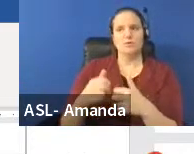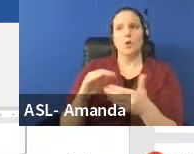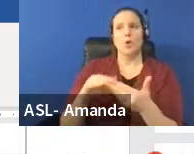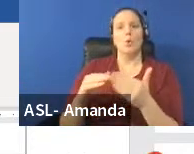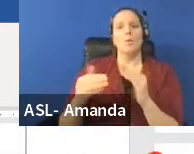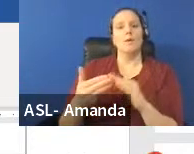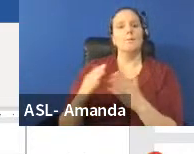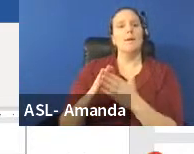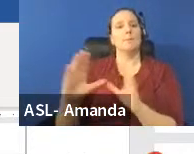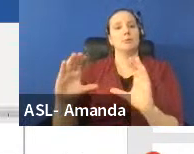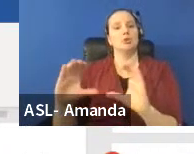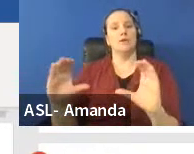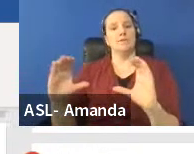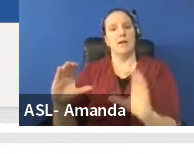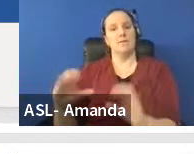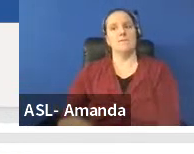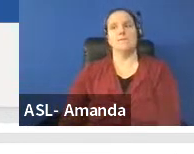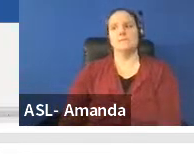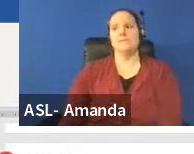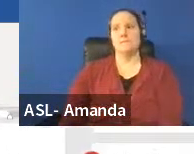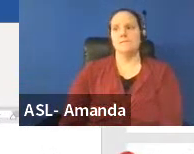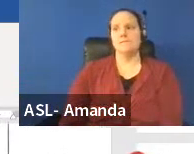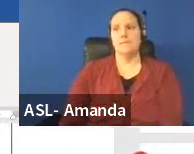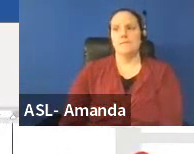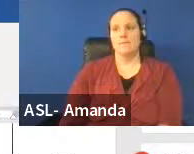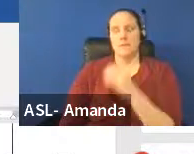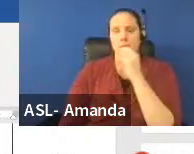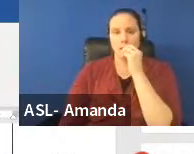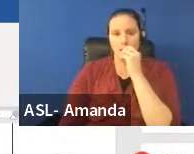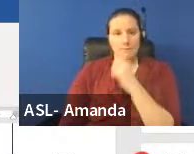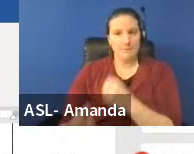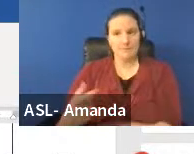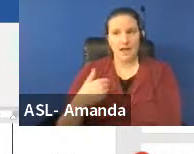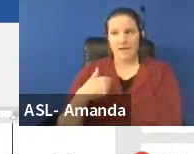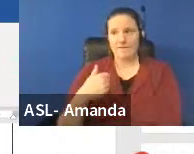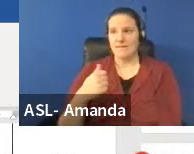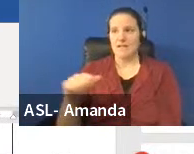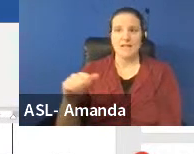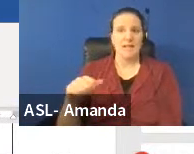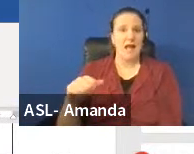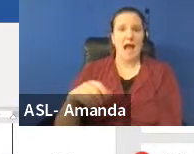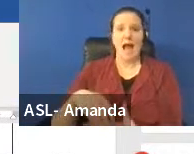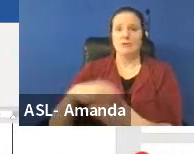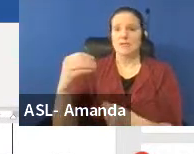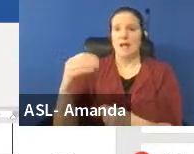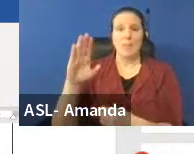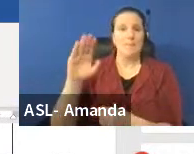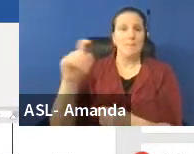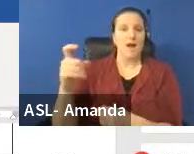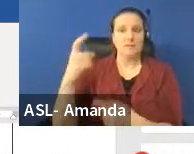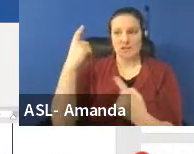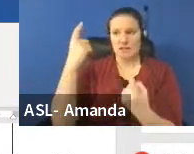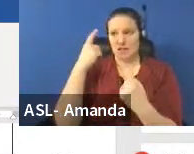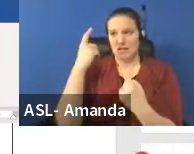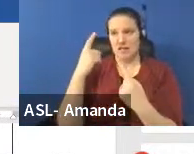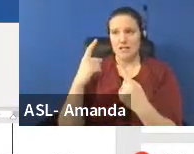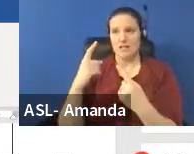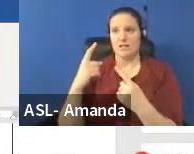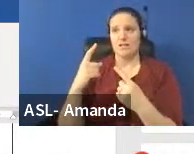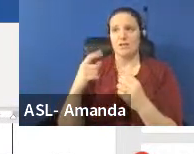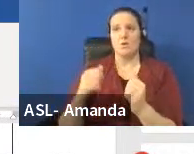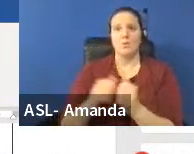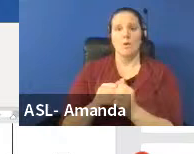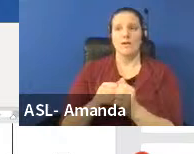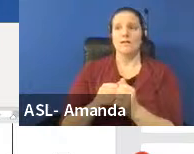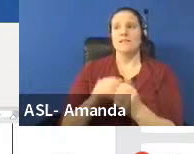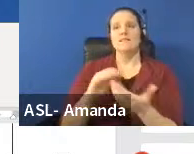to become certified, and wonder if there are any sort of outside the box thinking around, like I know